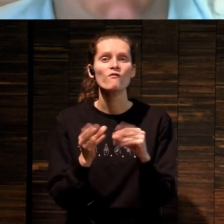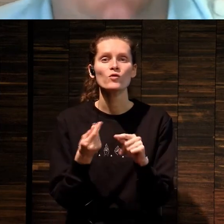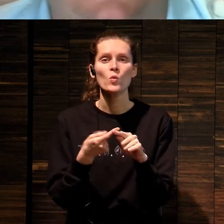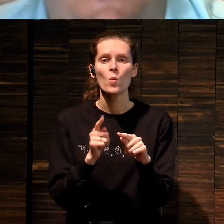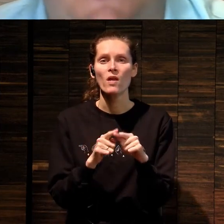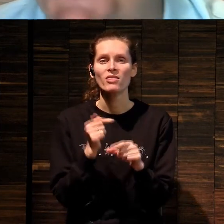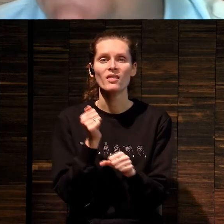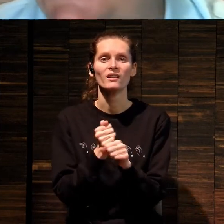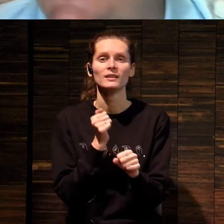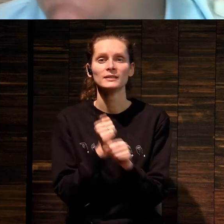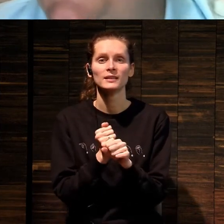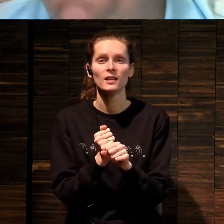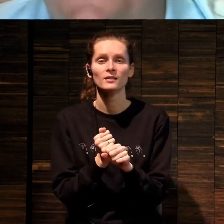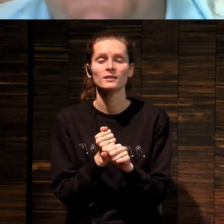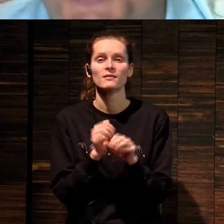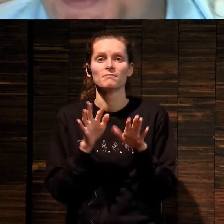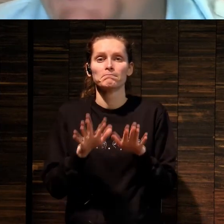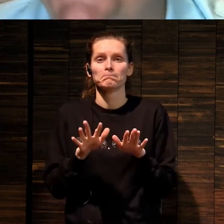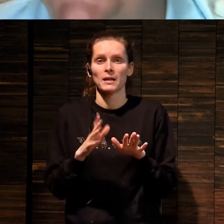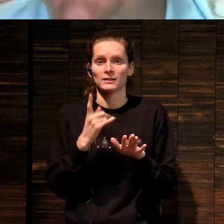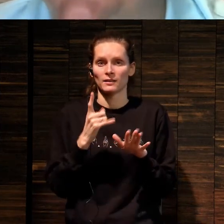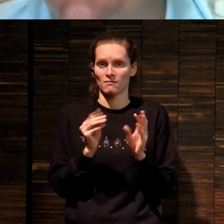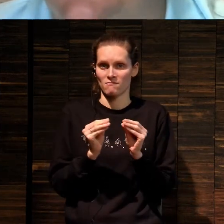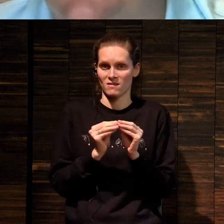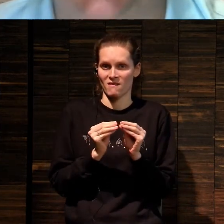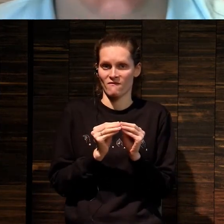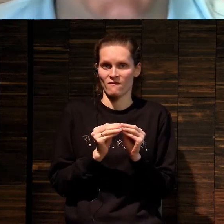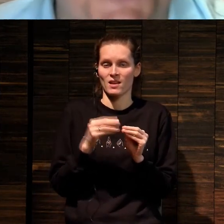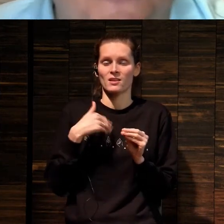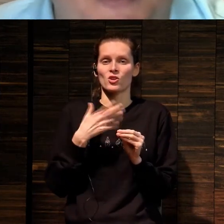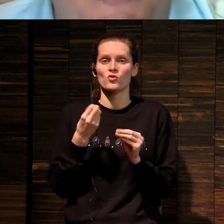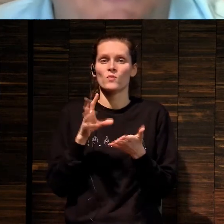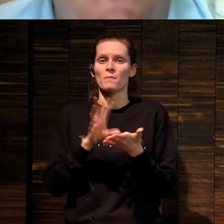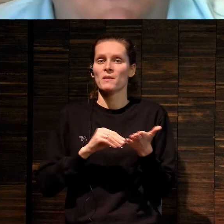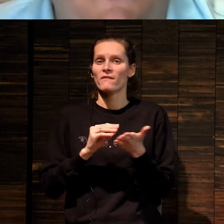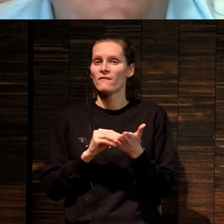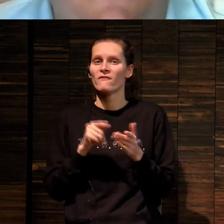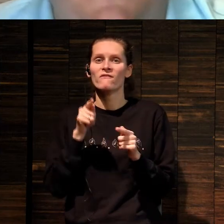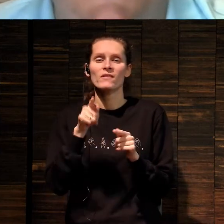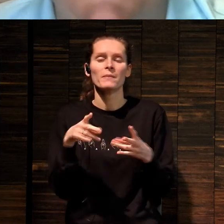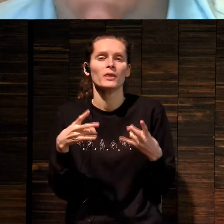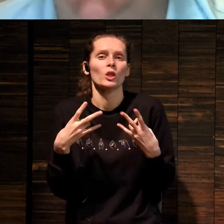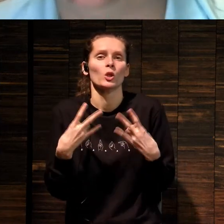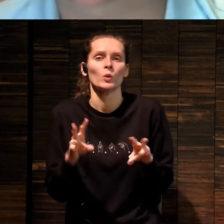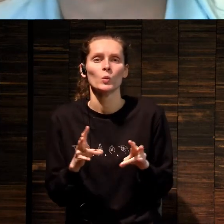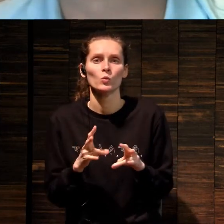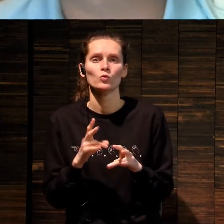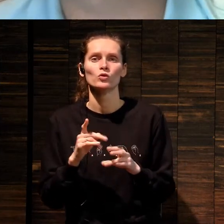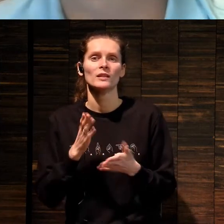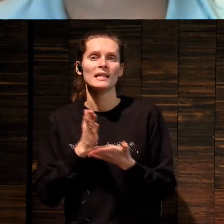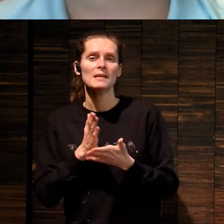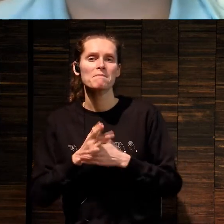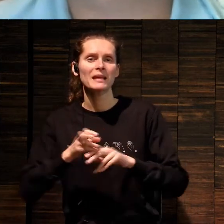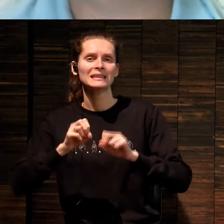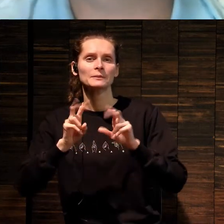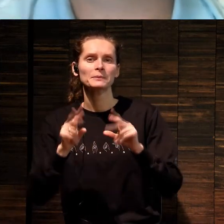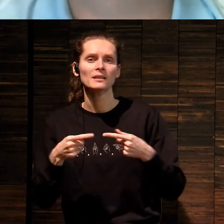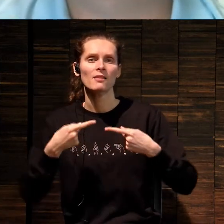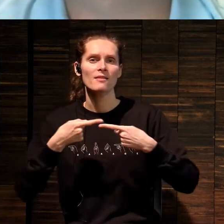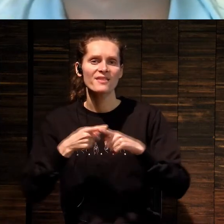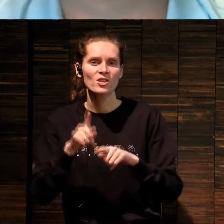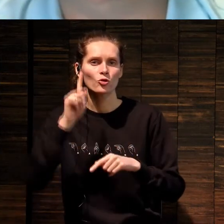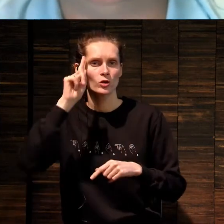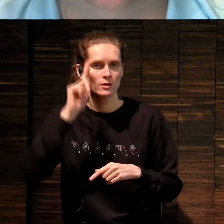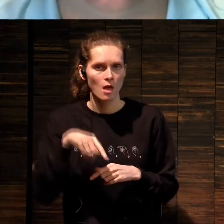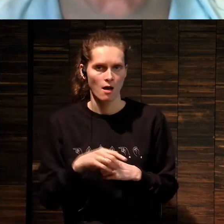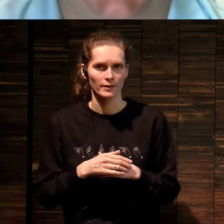a technical knowledge. So you're able to change these AI-generated tags. So the AI has generated